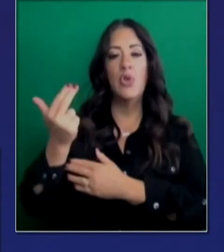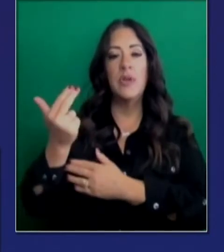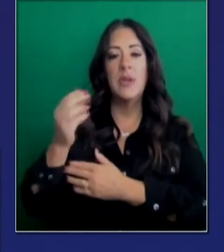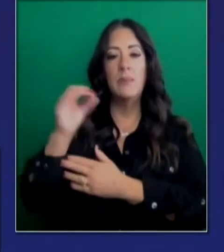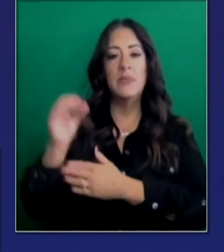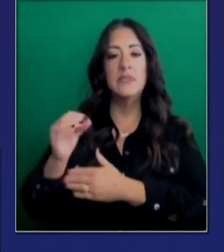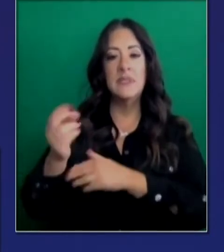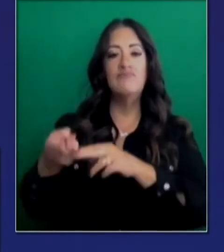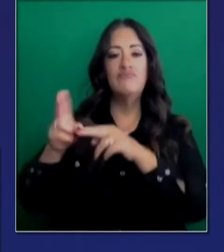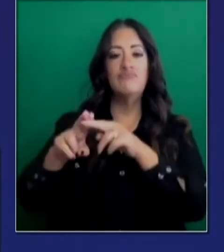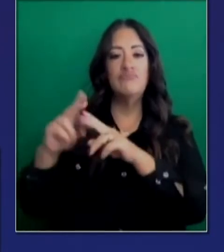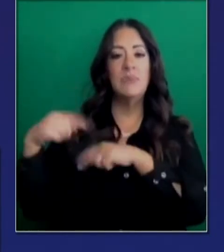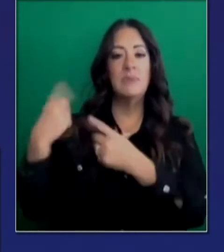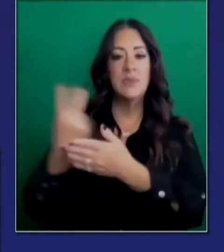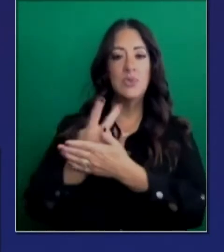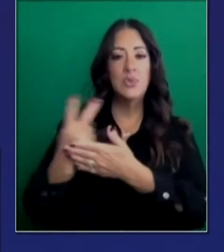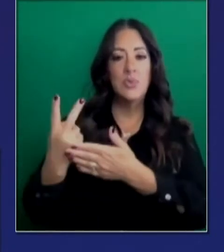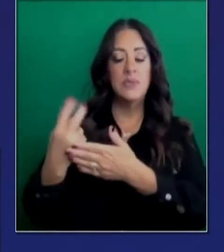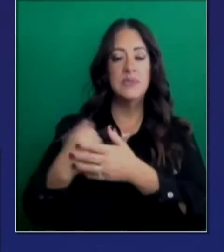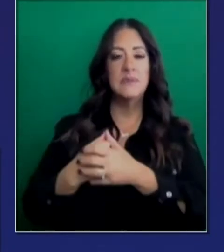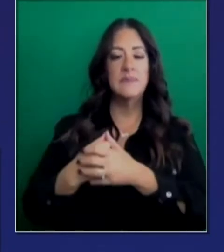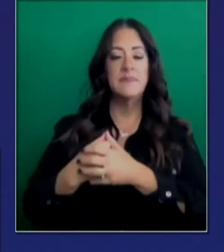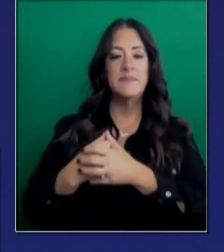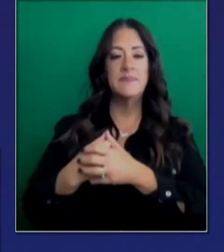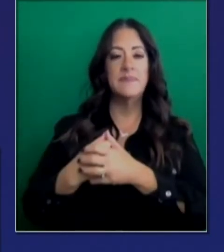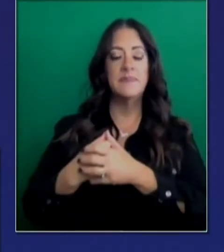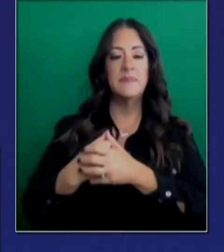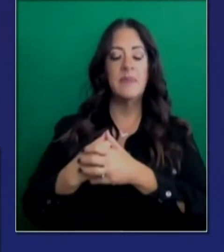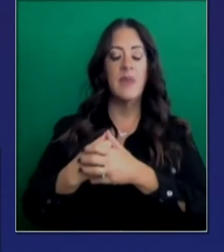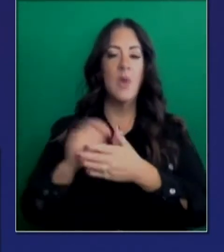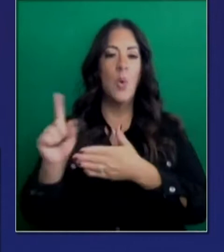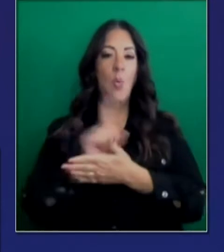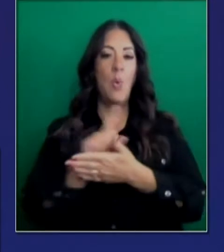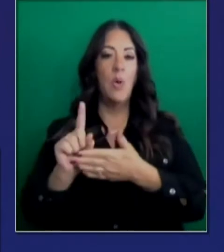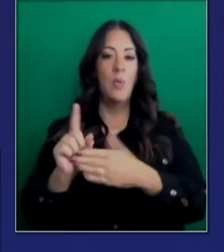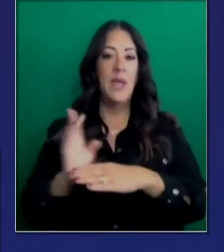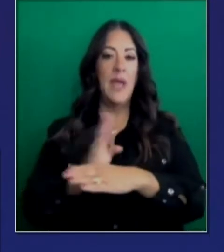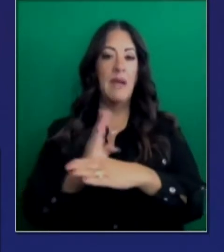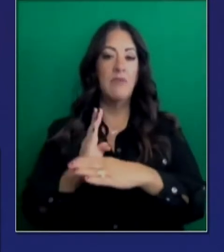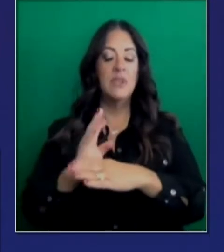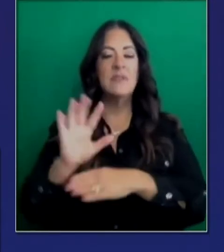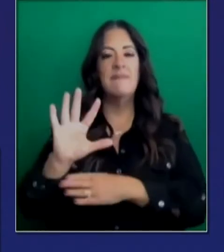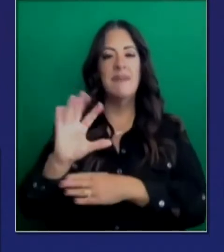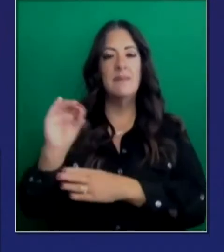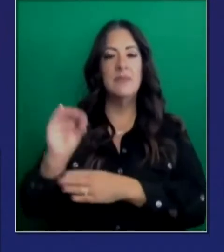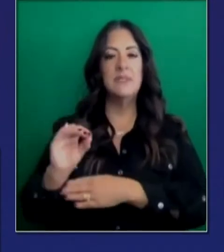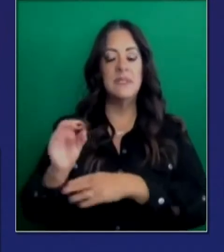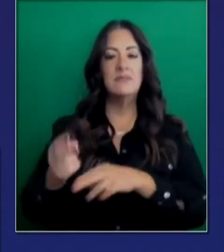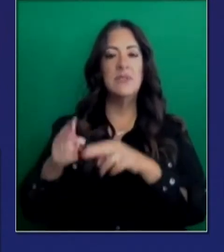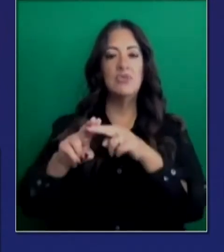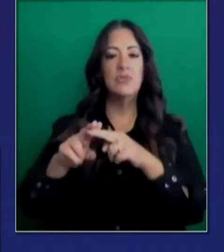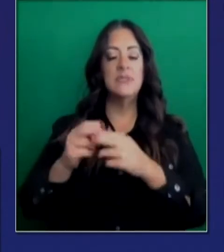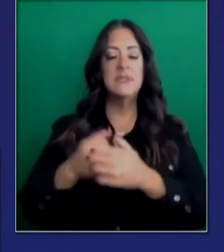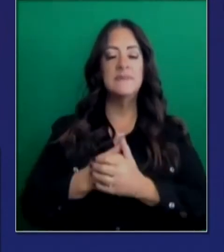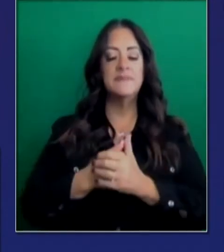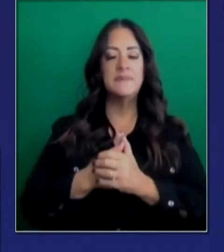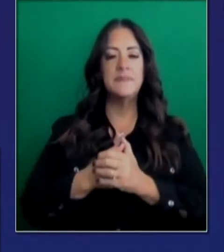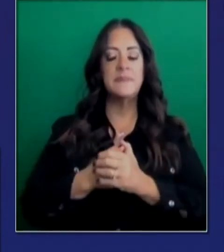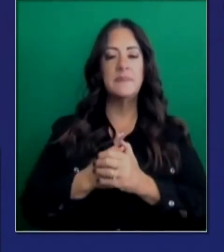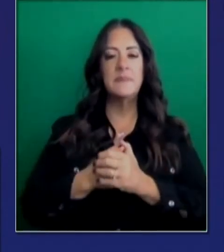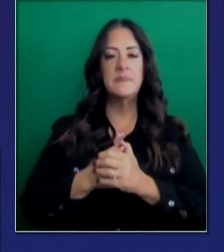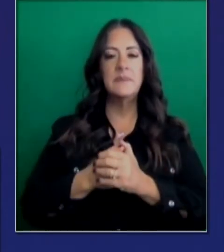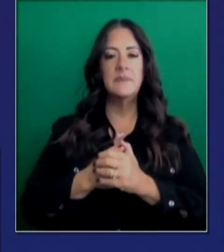increase, 5% over a 7-day. So 0.3% 7-day increase in hospitalizations,